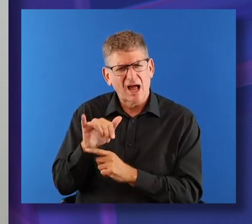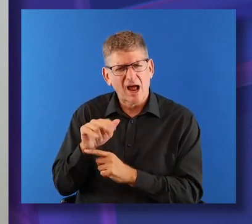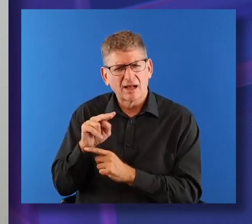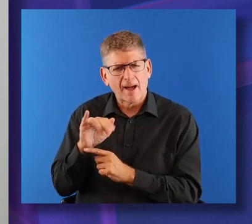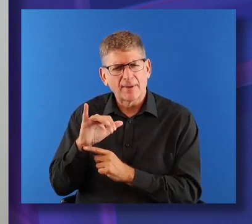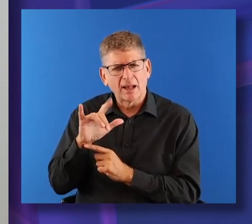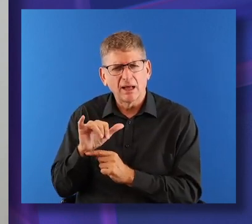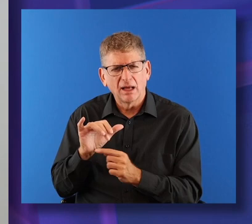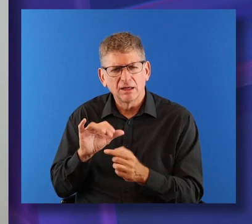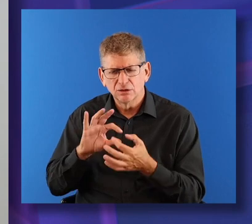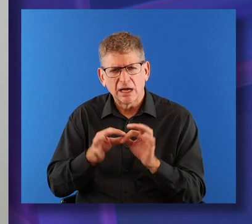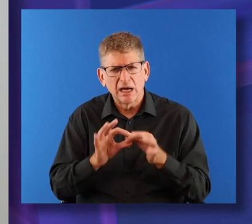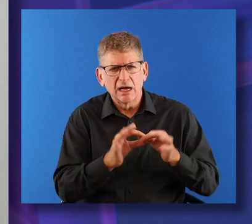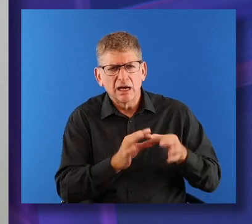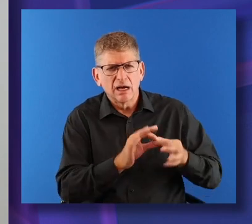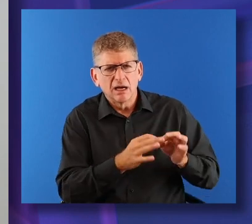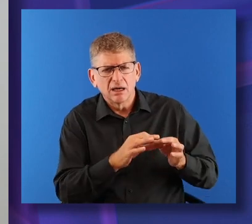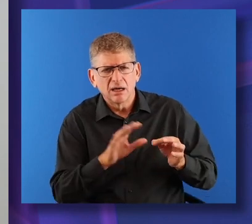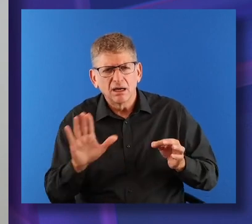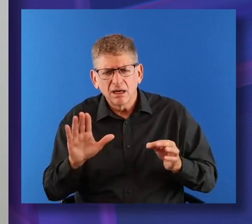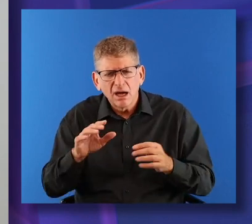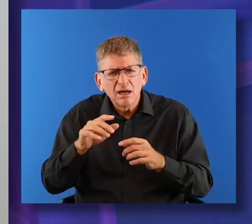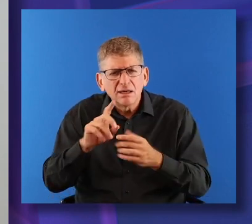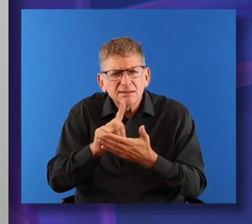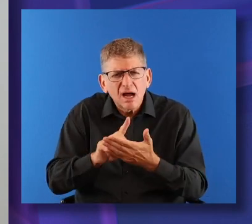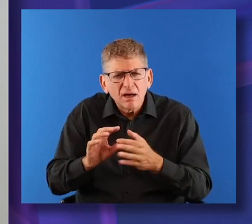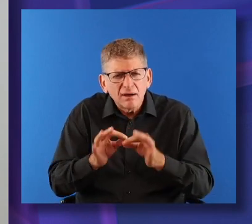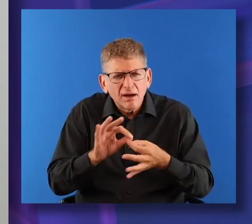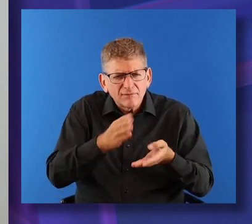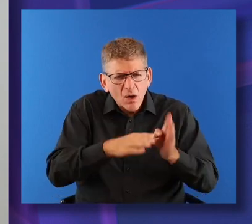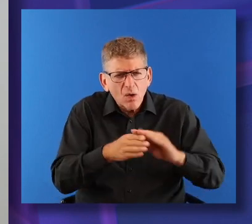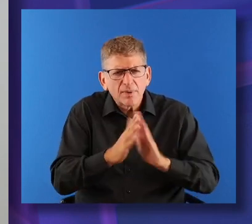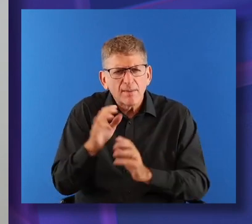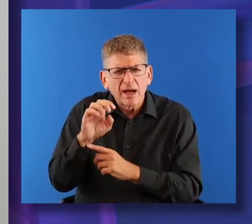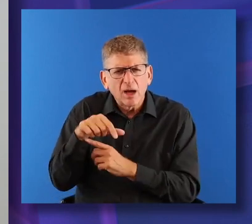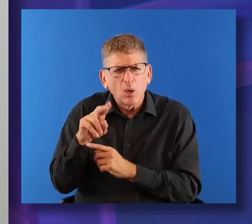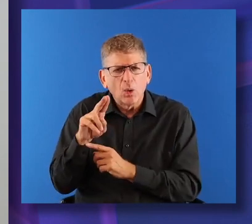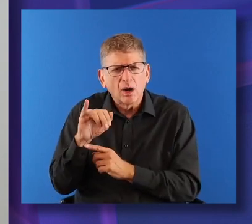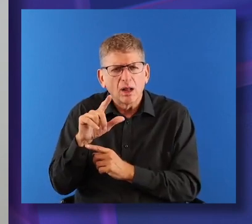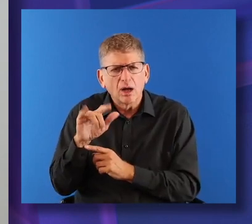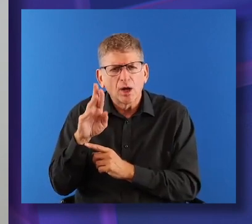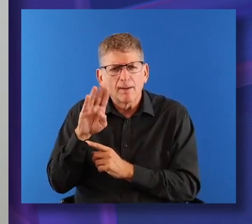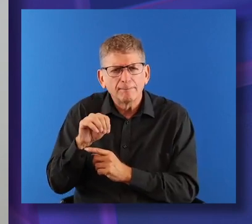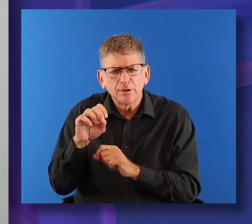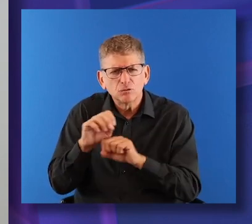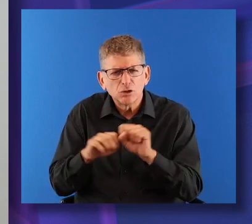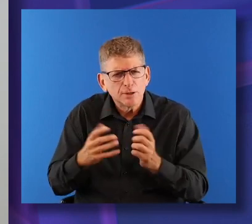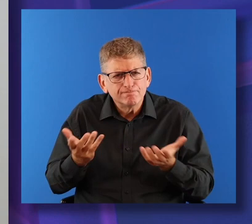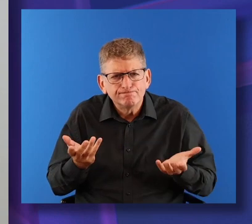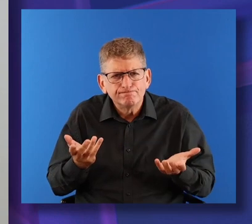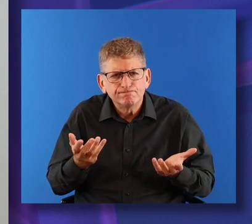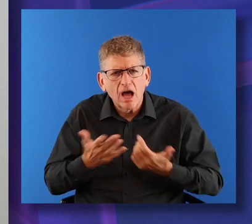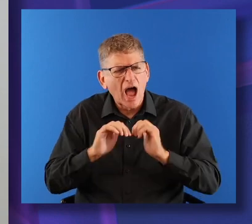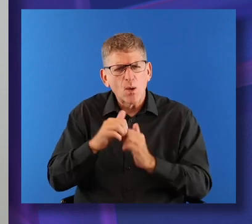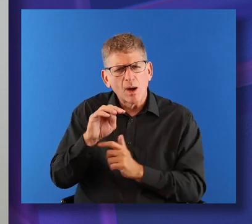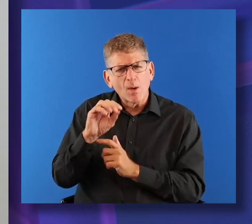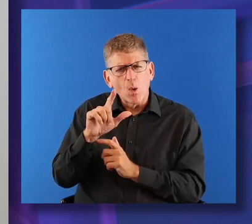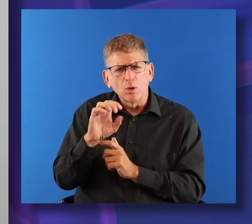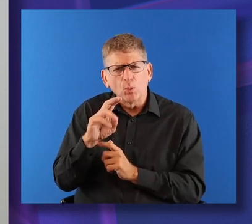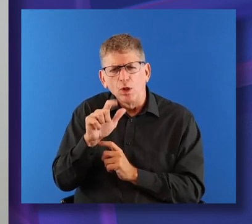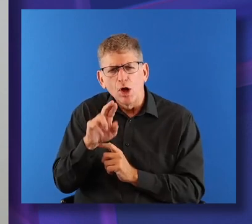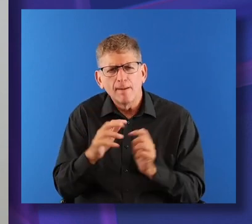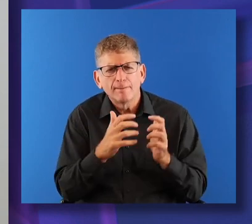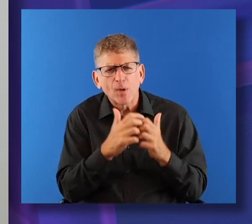fold to equilibrium structures? How does a molecular motor utilize ATP to generate motions so as to enable